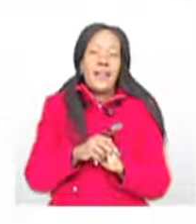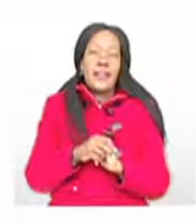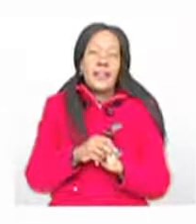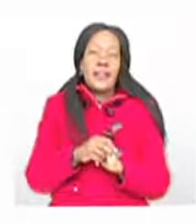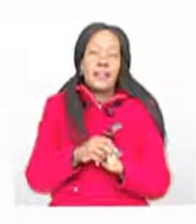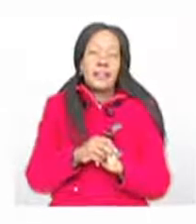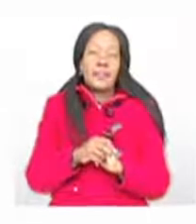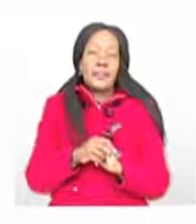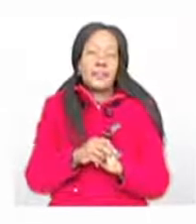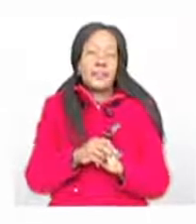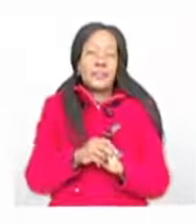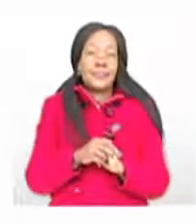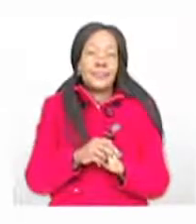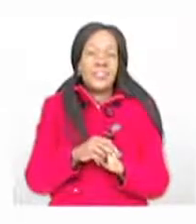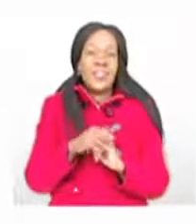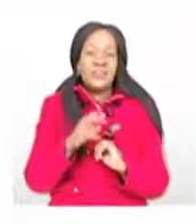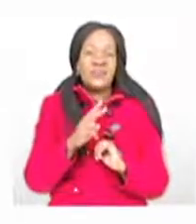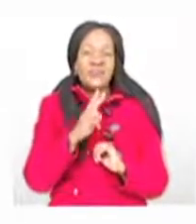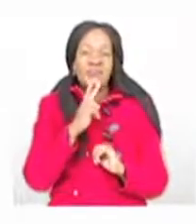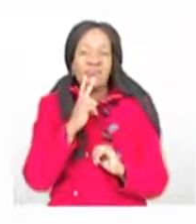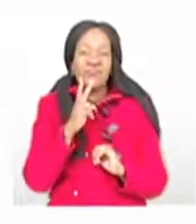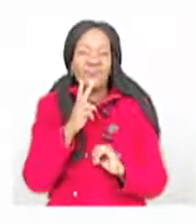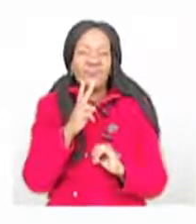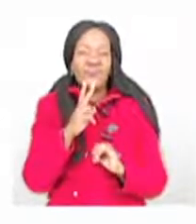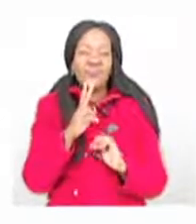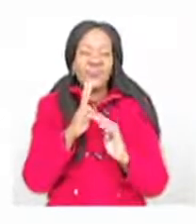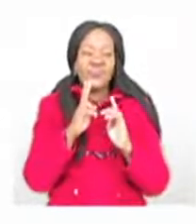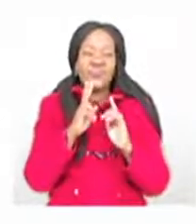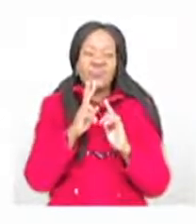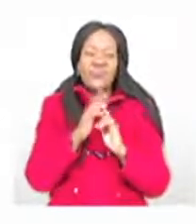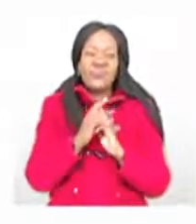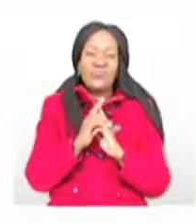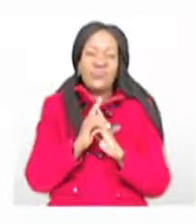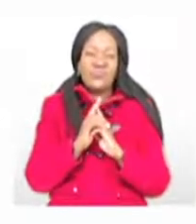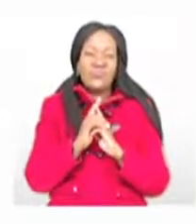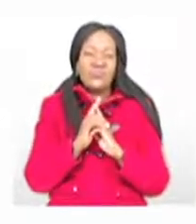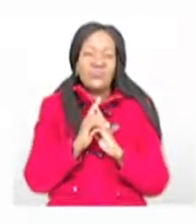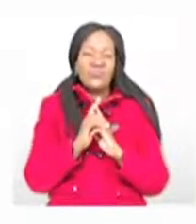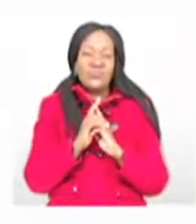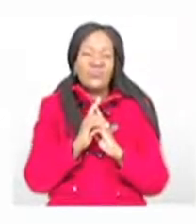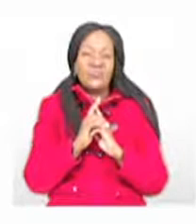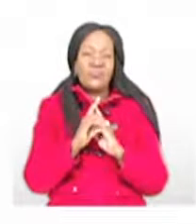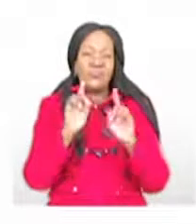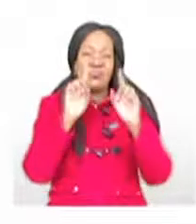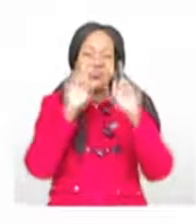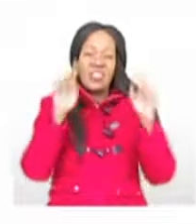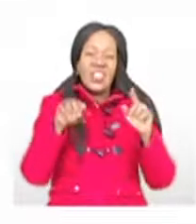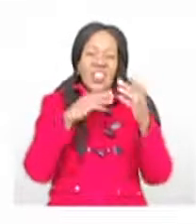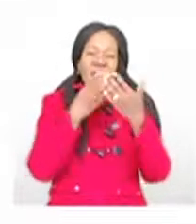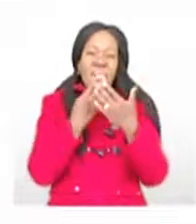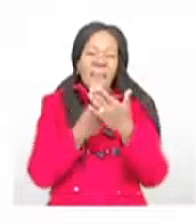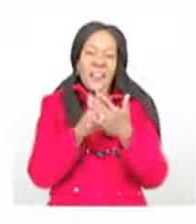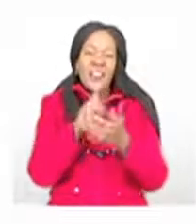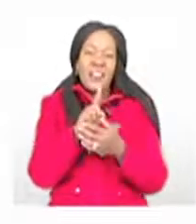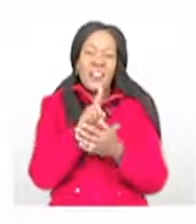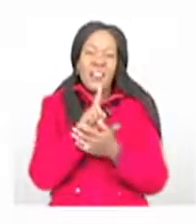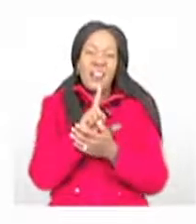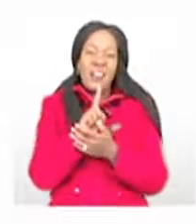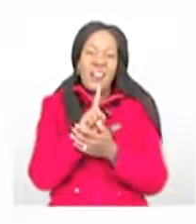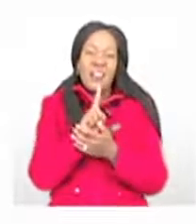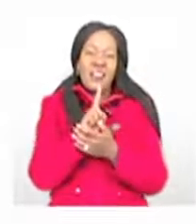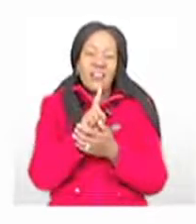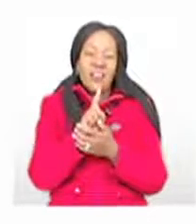Now let's look closely at the picture on page 17. On page